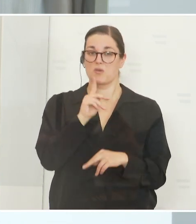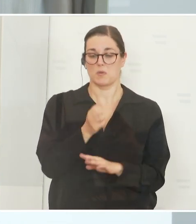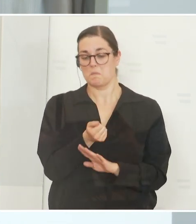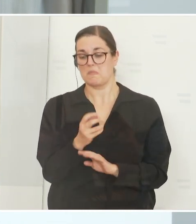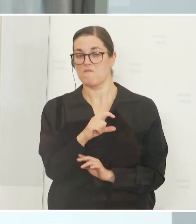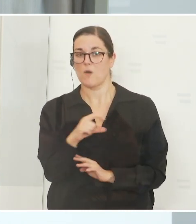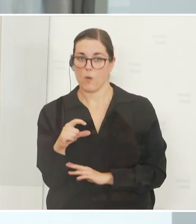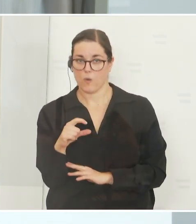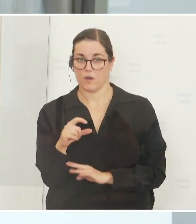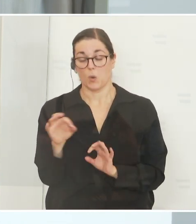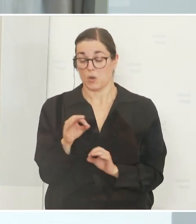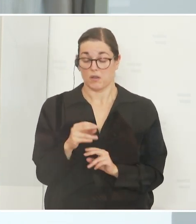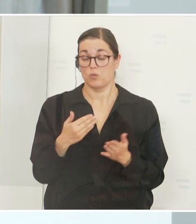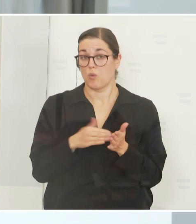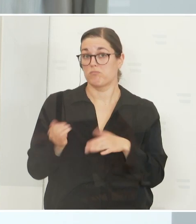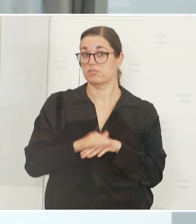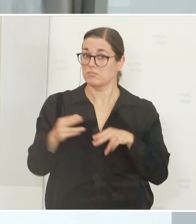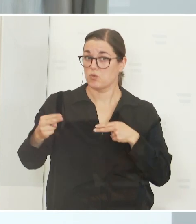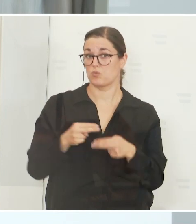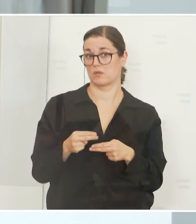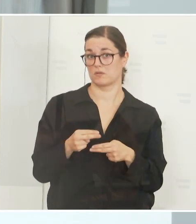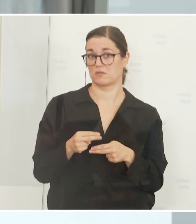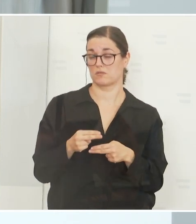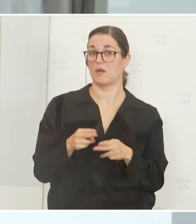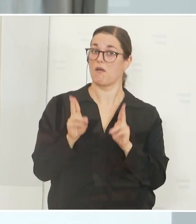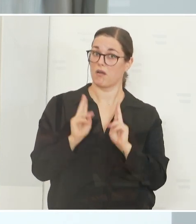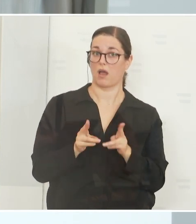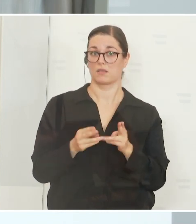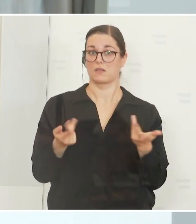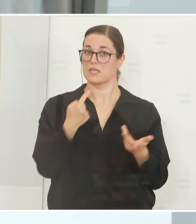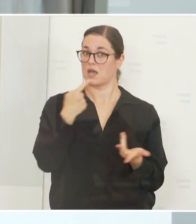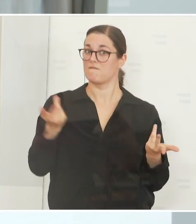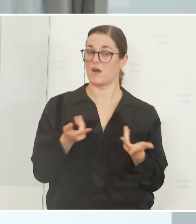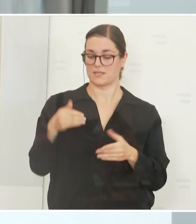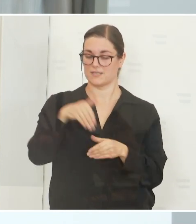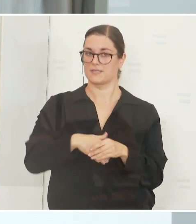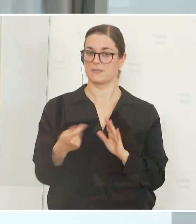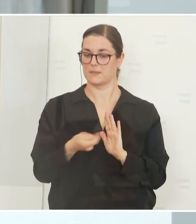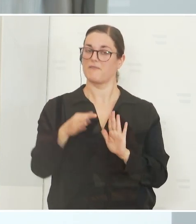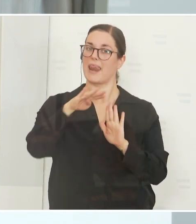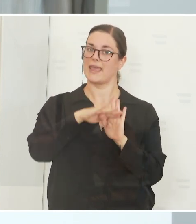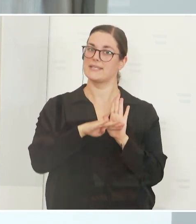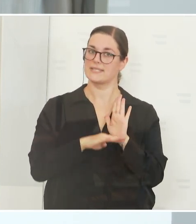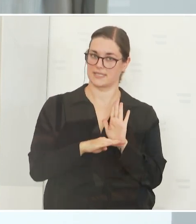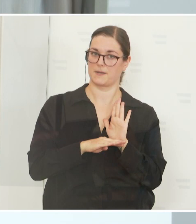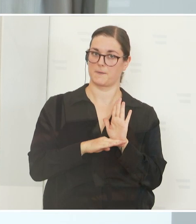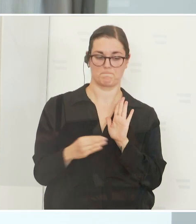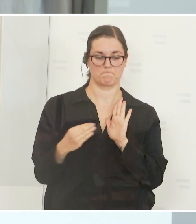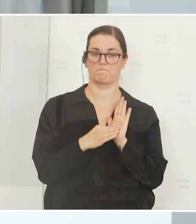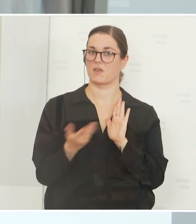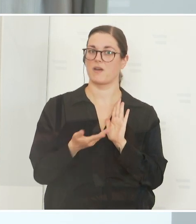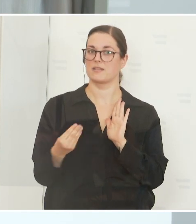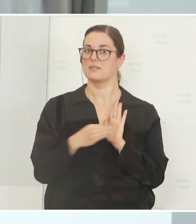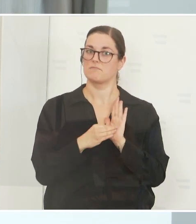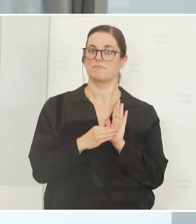maybe in a shorter time they can come up with a list. Whether